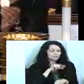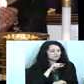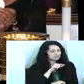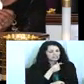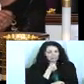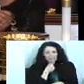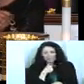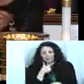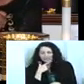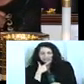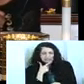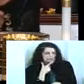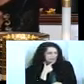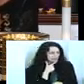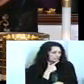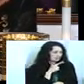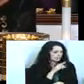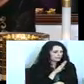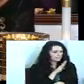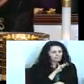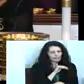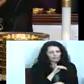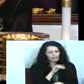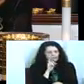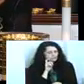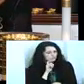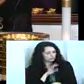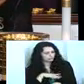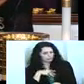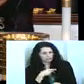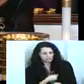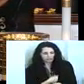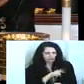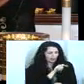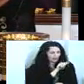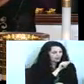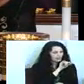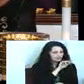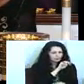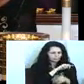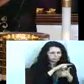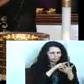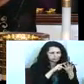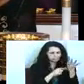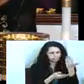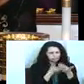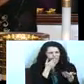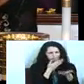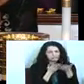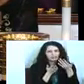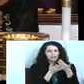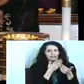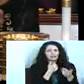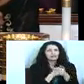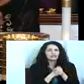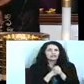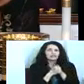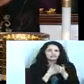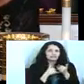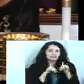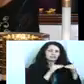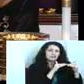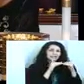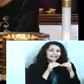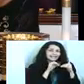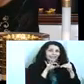bisexual, transgender, black, white, Latino, whomever that you might be, if